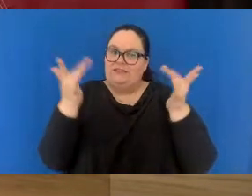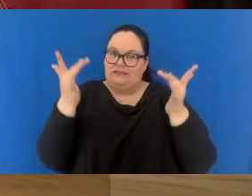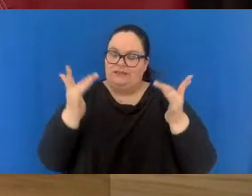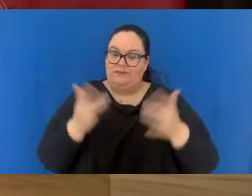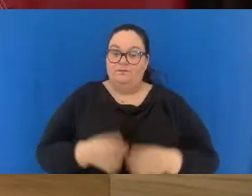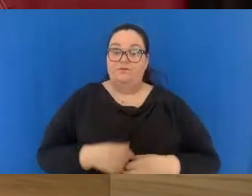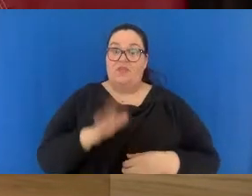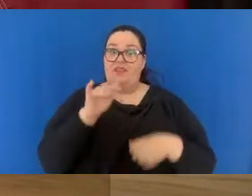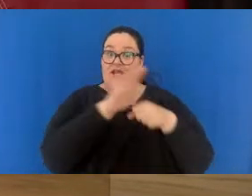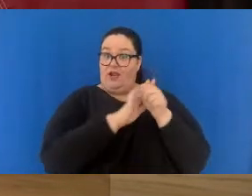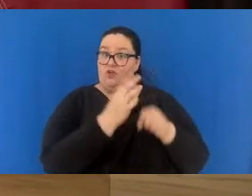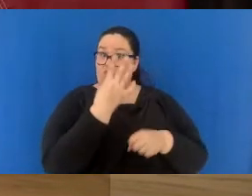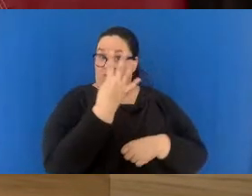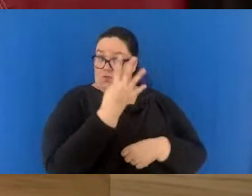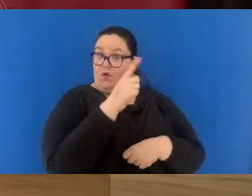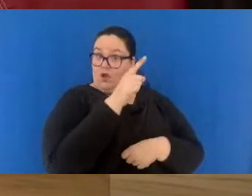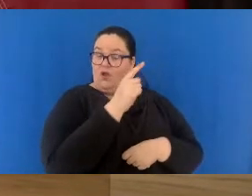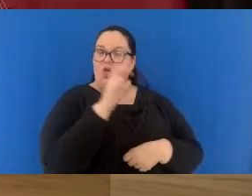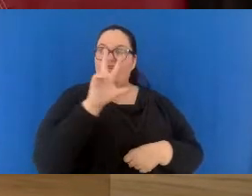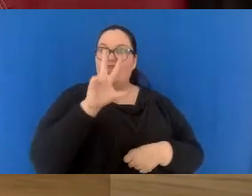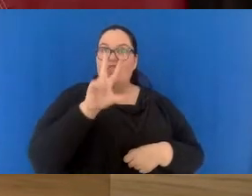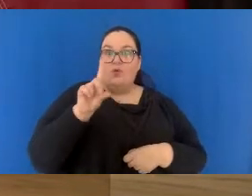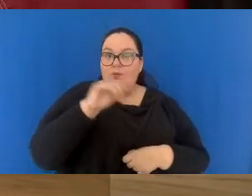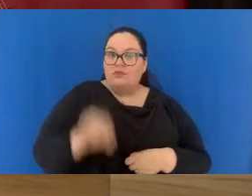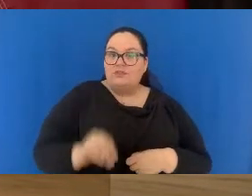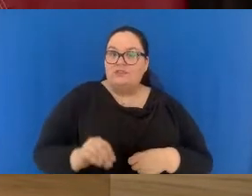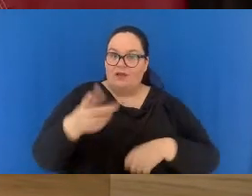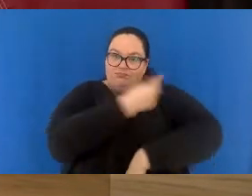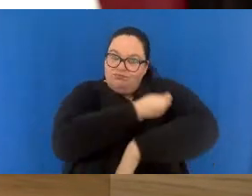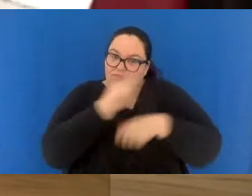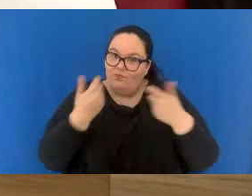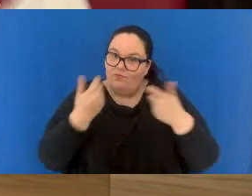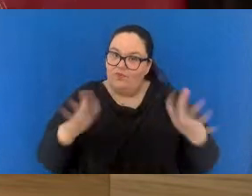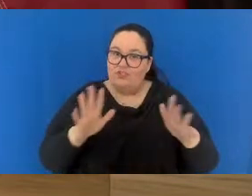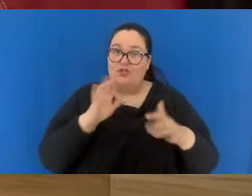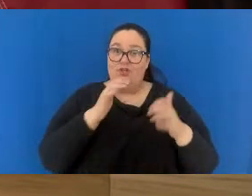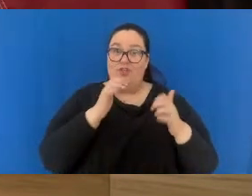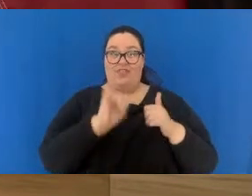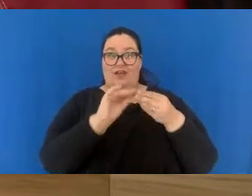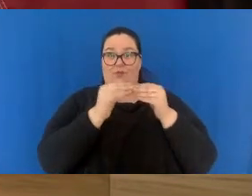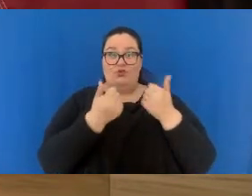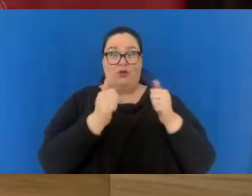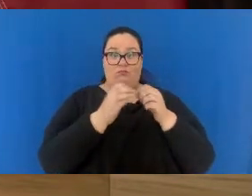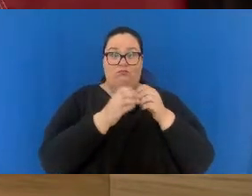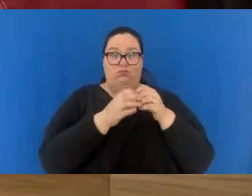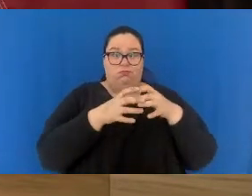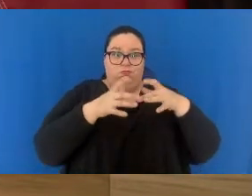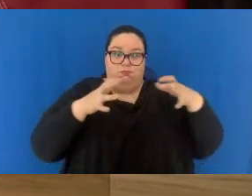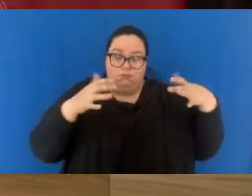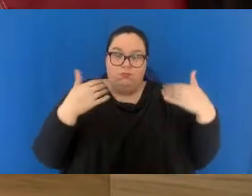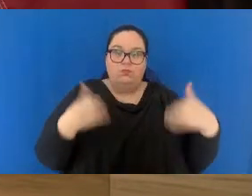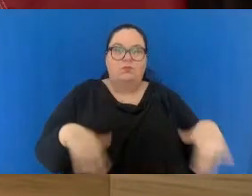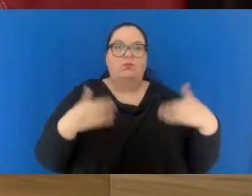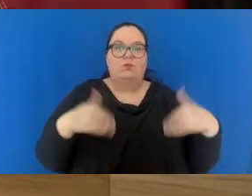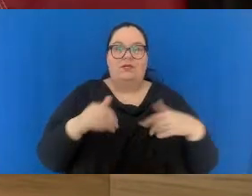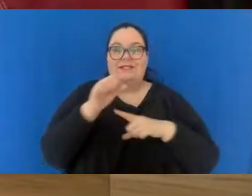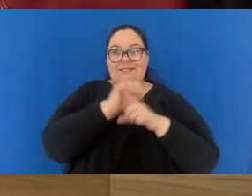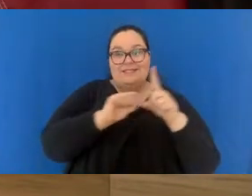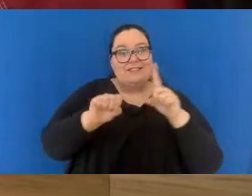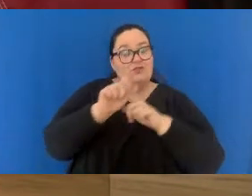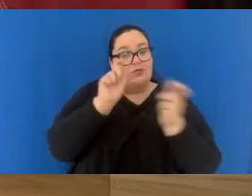now vaccinated, and we will be making every effort to expand this number in the coming days. Our situation has